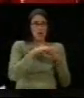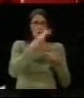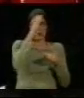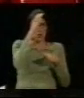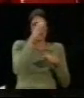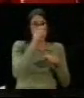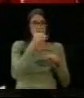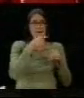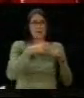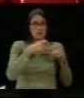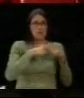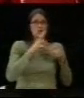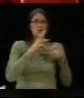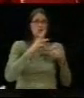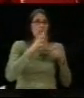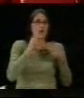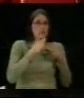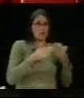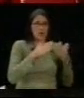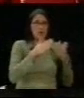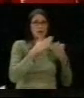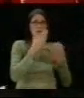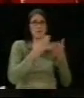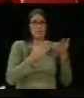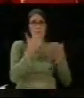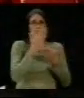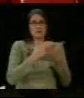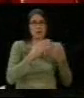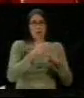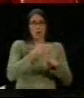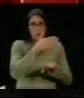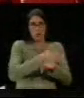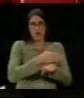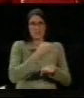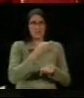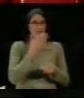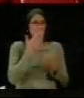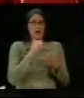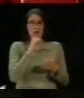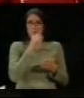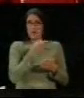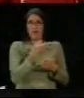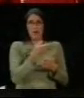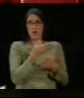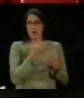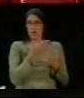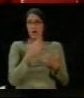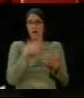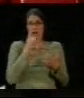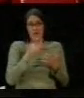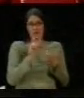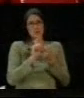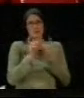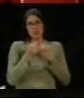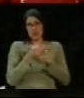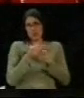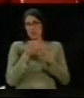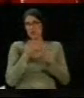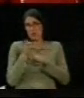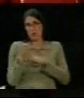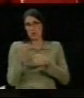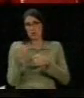and utility plans and maybe even some upgrades, that this thing may not be there after all, I got to change